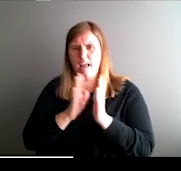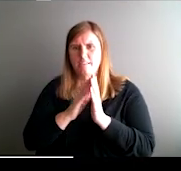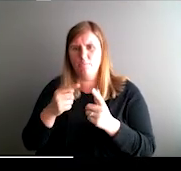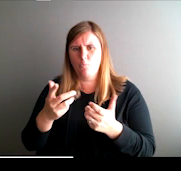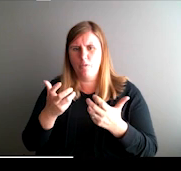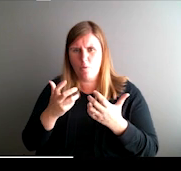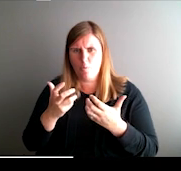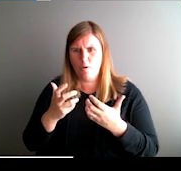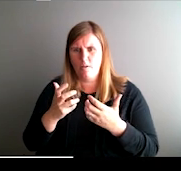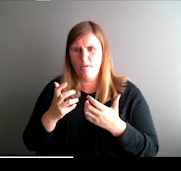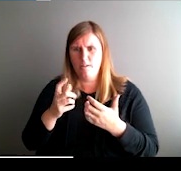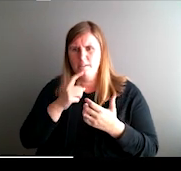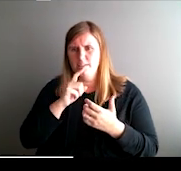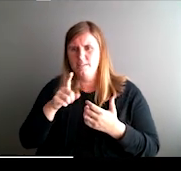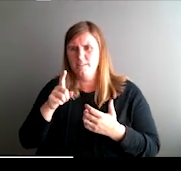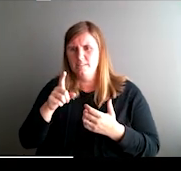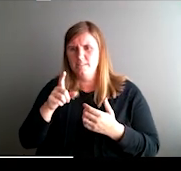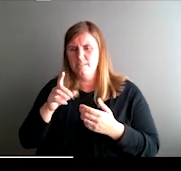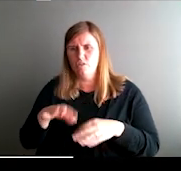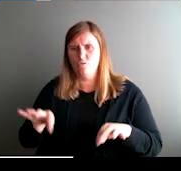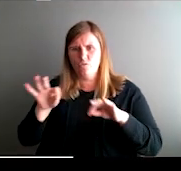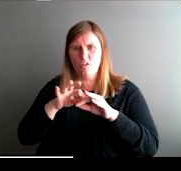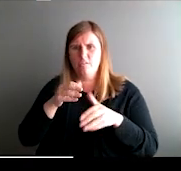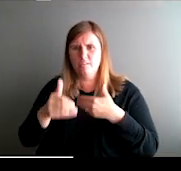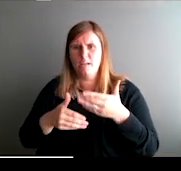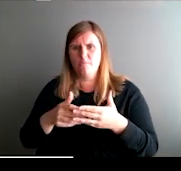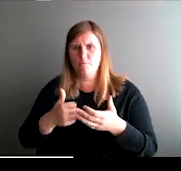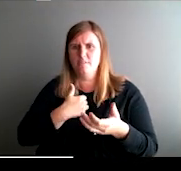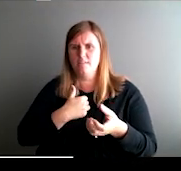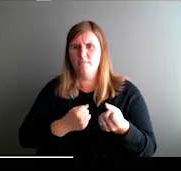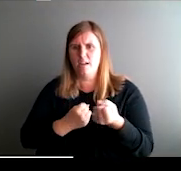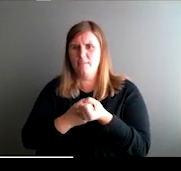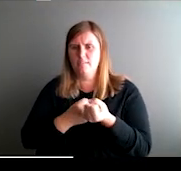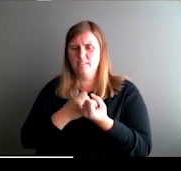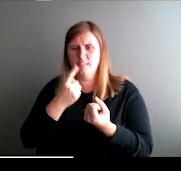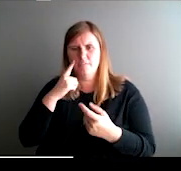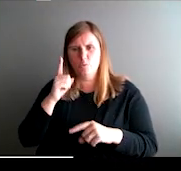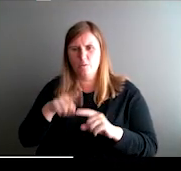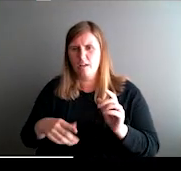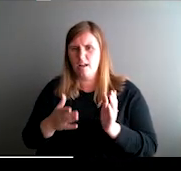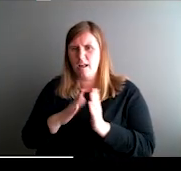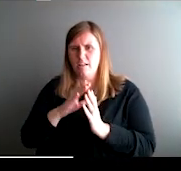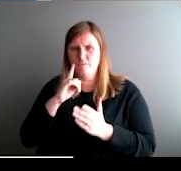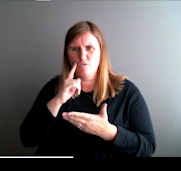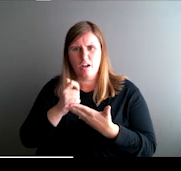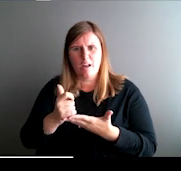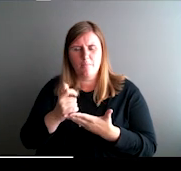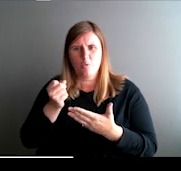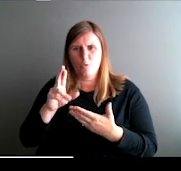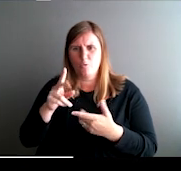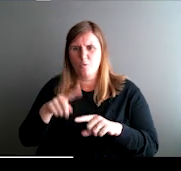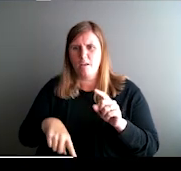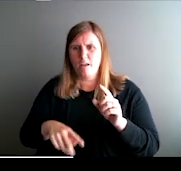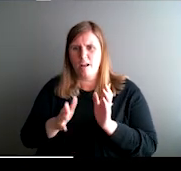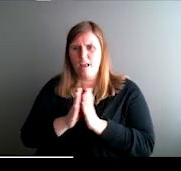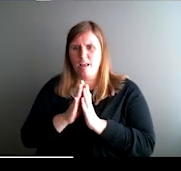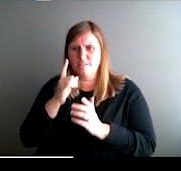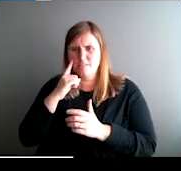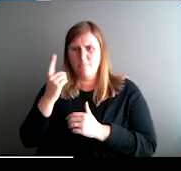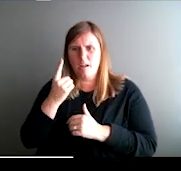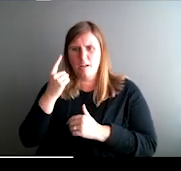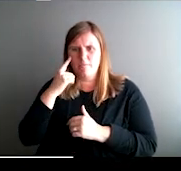they want is a critical step in self-advocacy. If you can't ask for help, if you can't ask